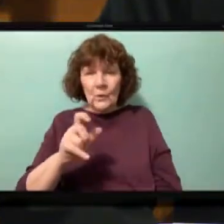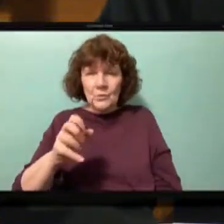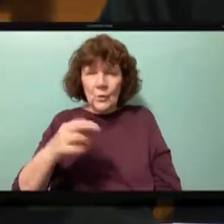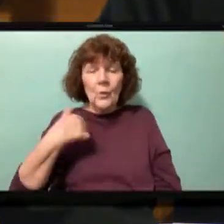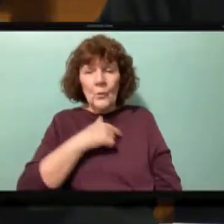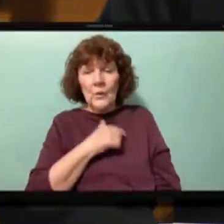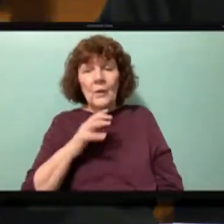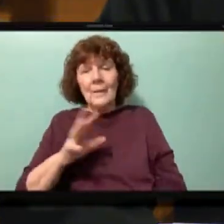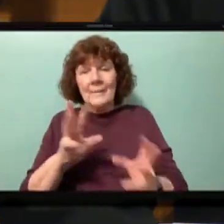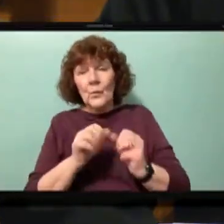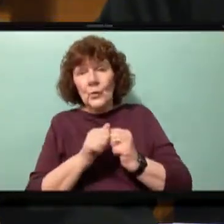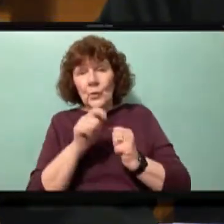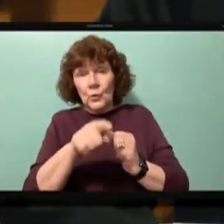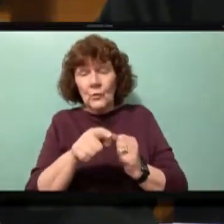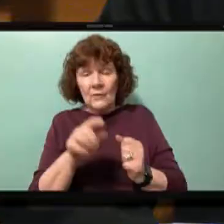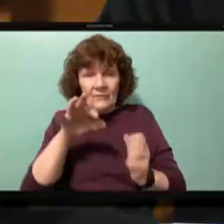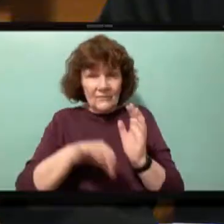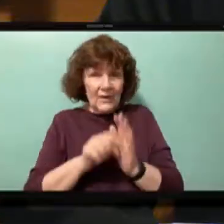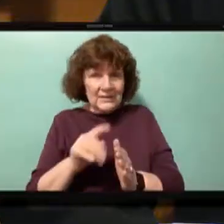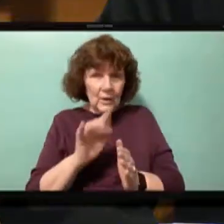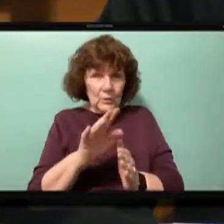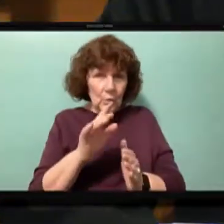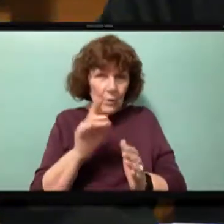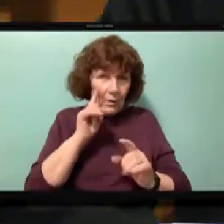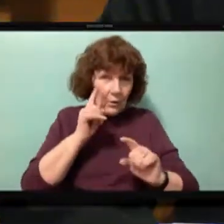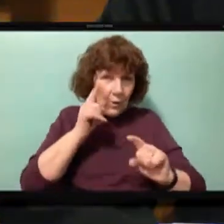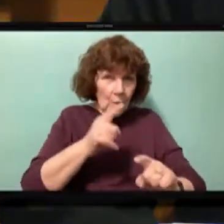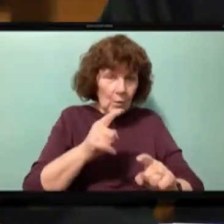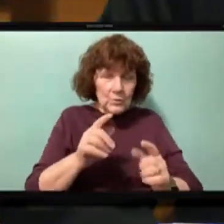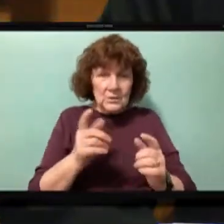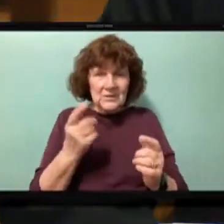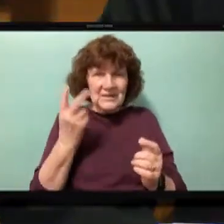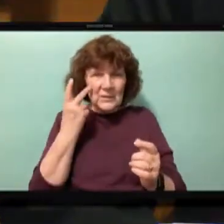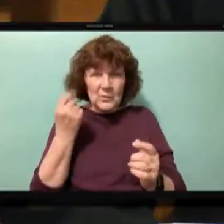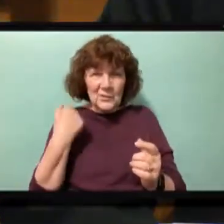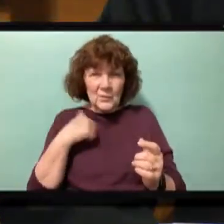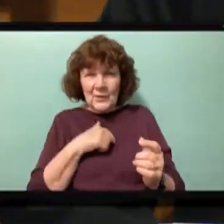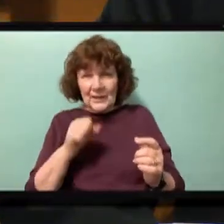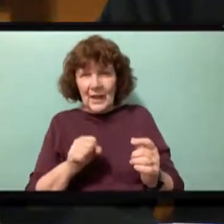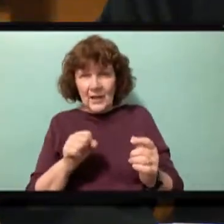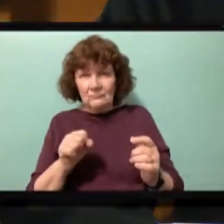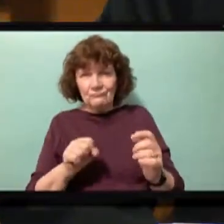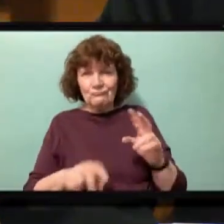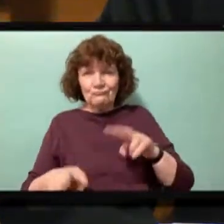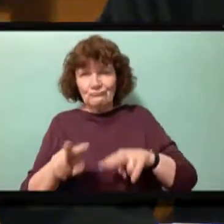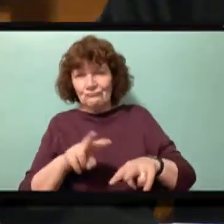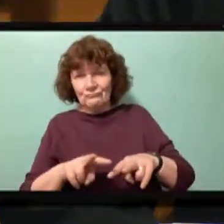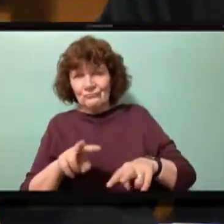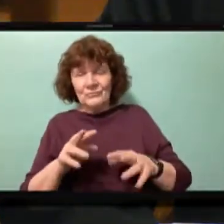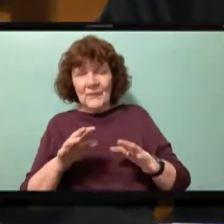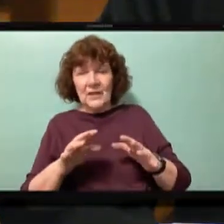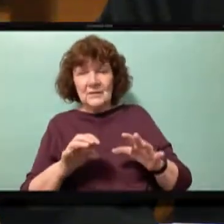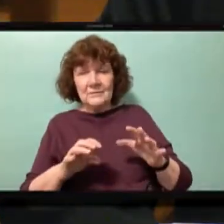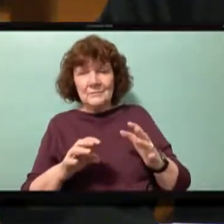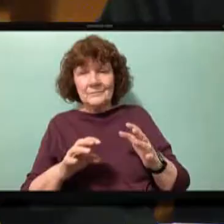exactly your objectives are, and then what we can evaluate based on that. So, Okay. yeah,